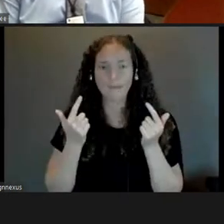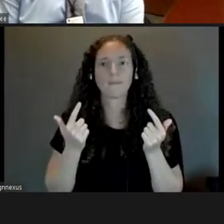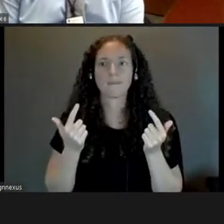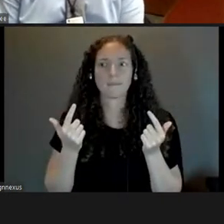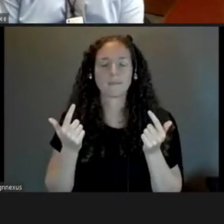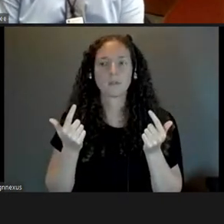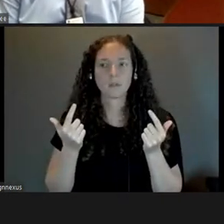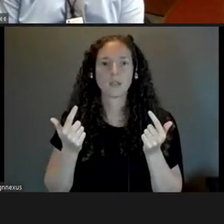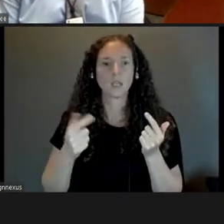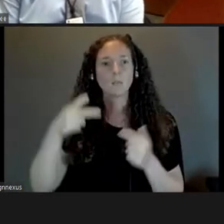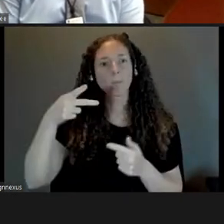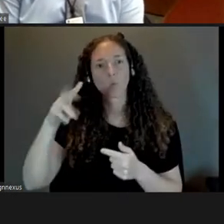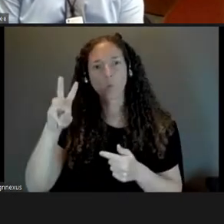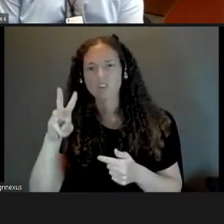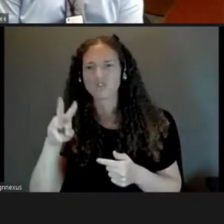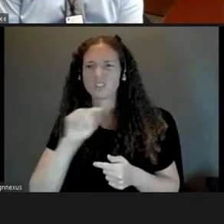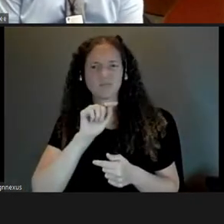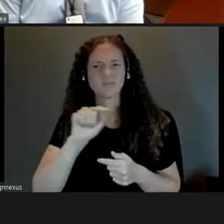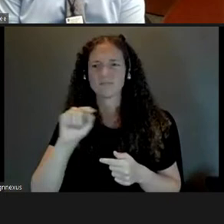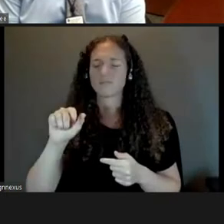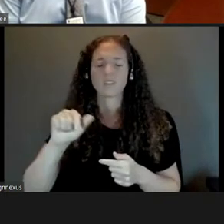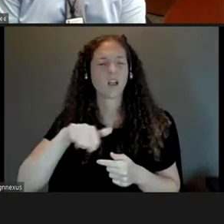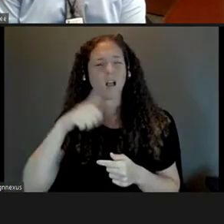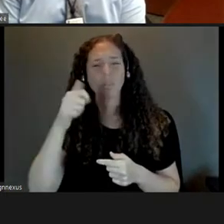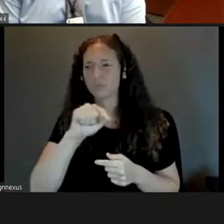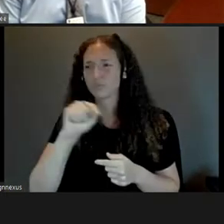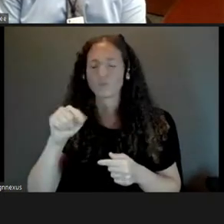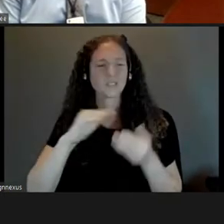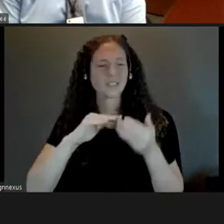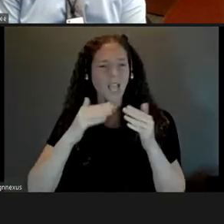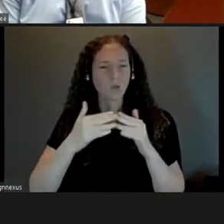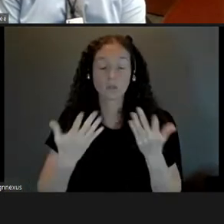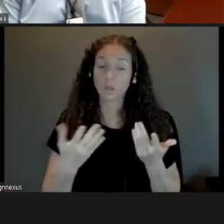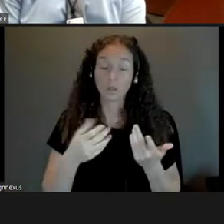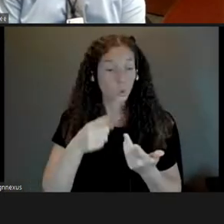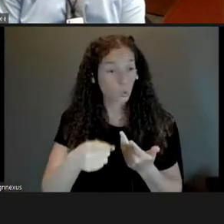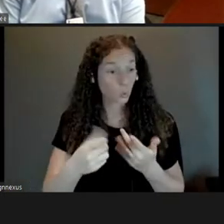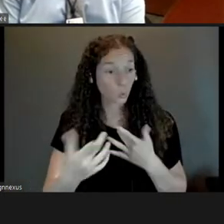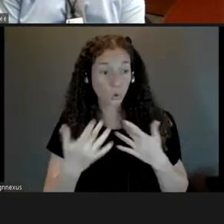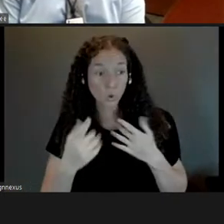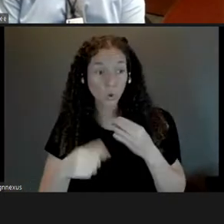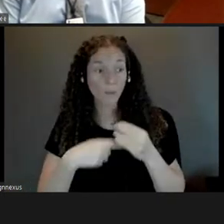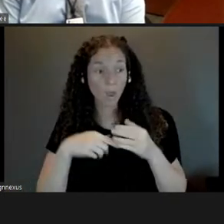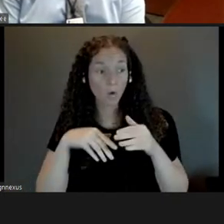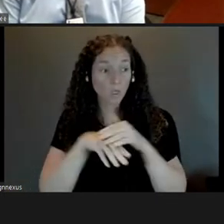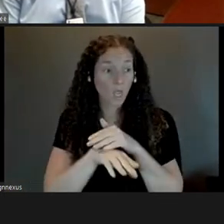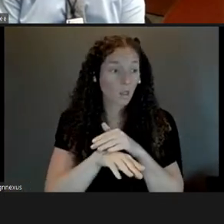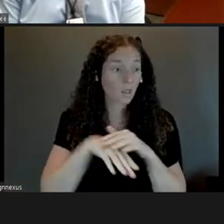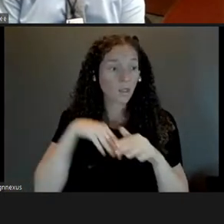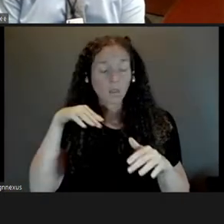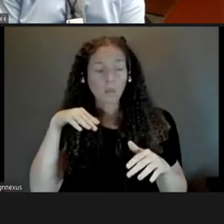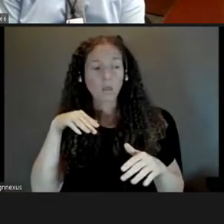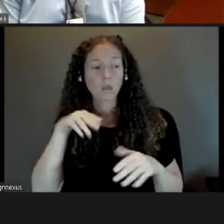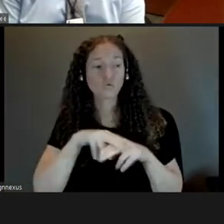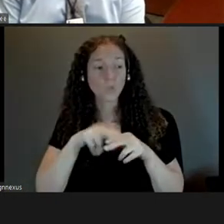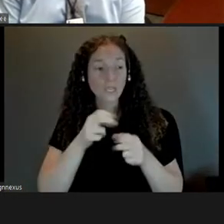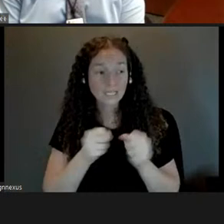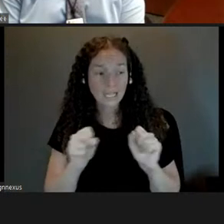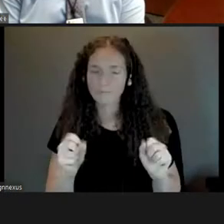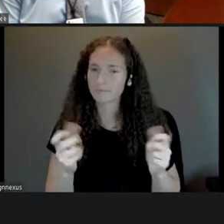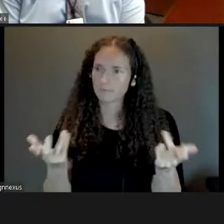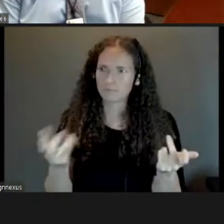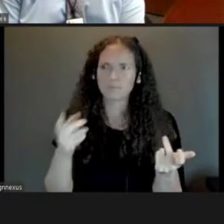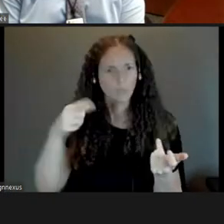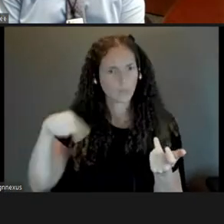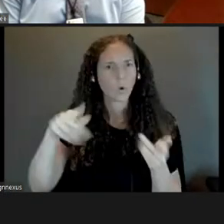in Port Washington and all those towns. And yet, do you worry about them getting on and off the train safely? They do want to work and they